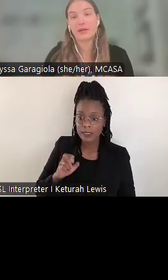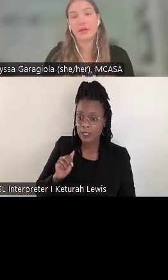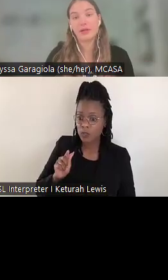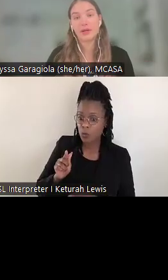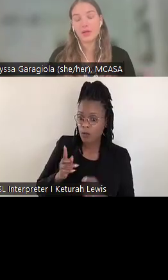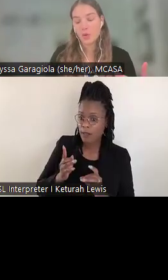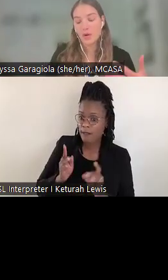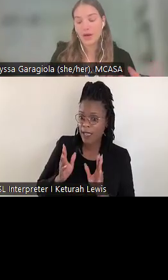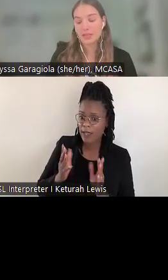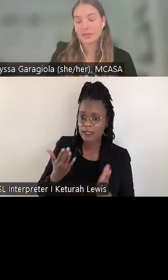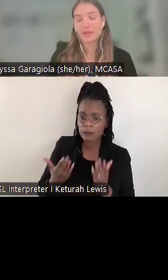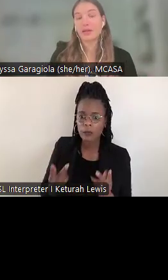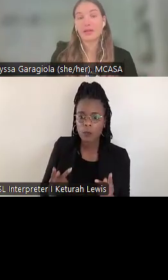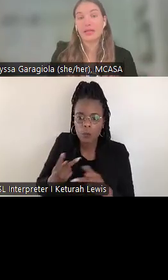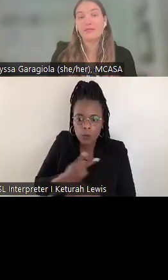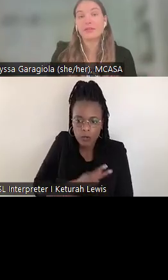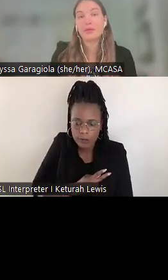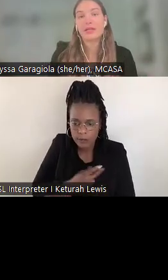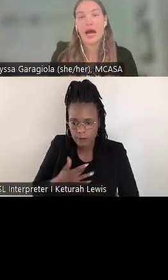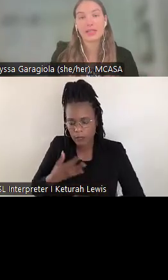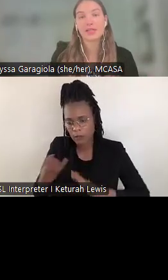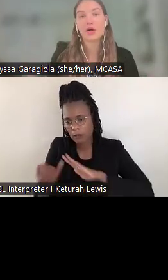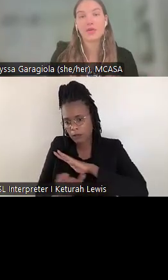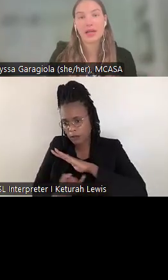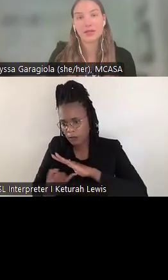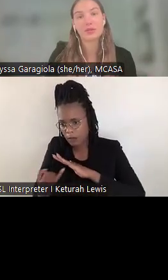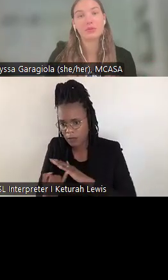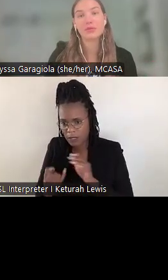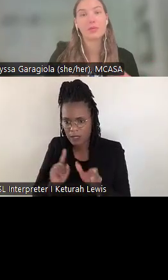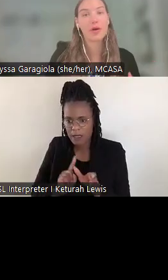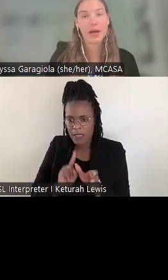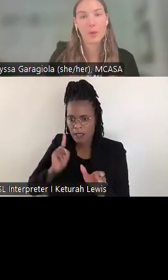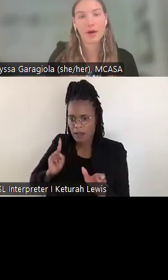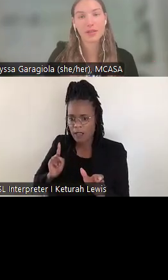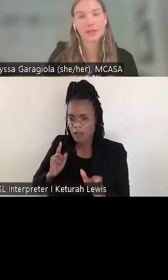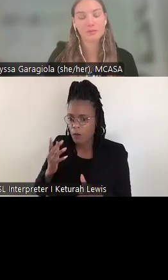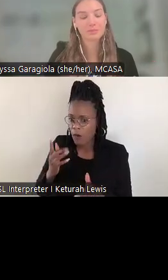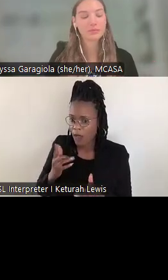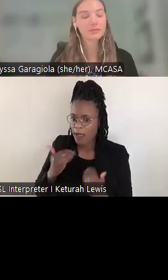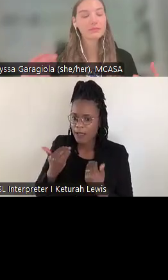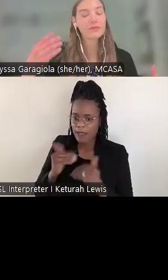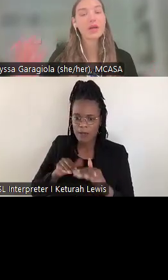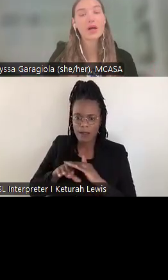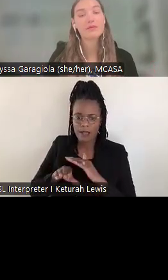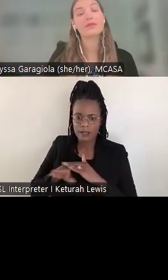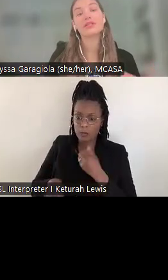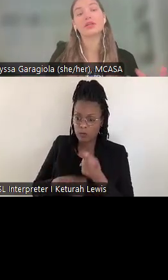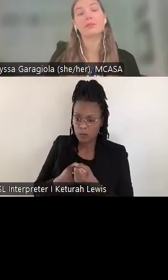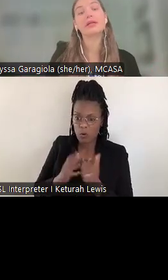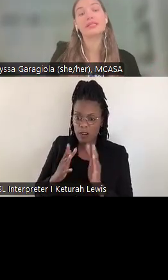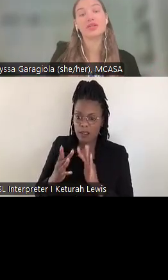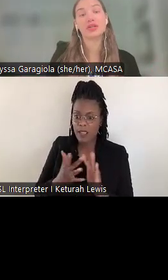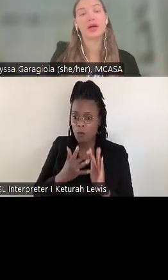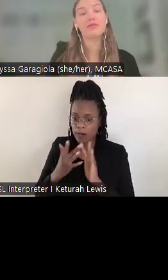feel alienated or isolated because they have limited access already to support networks. Then there's